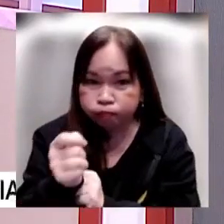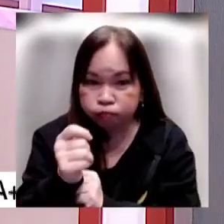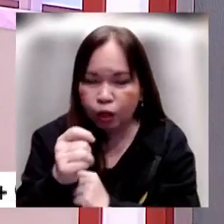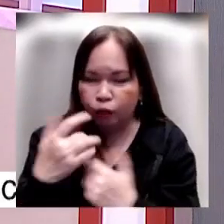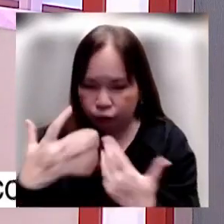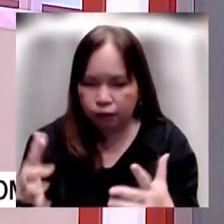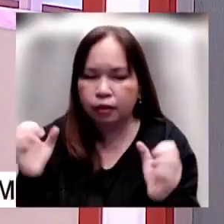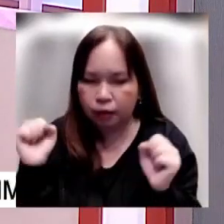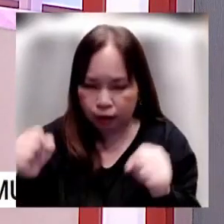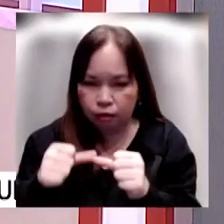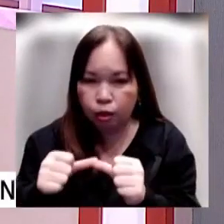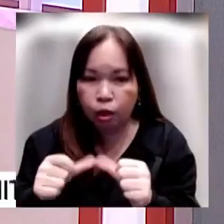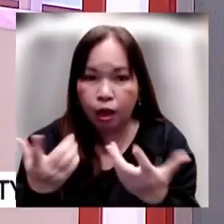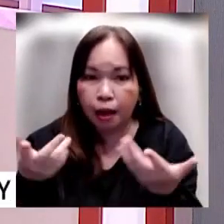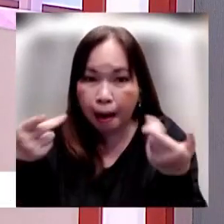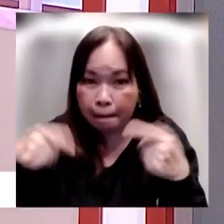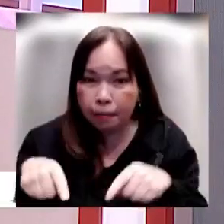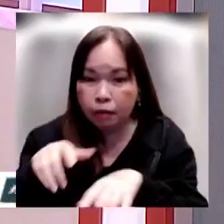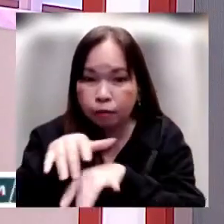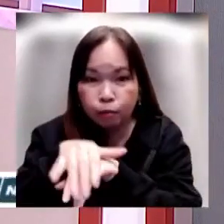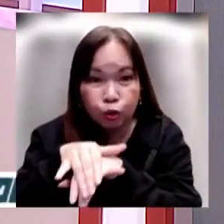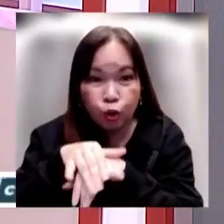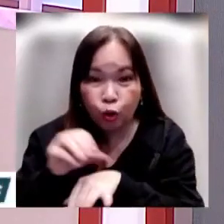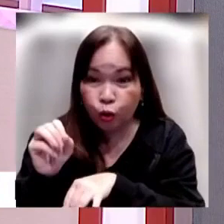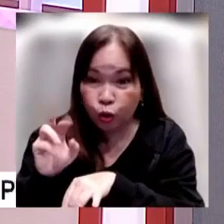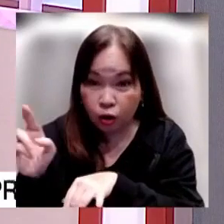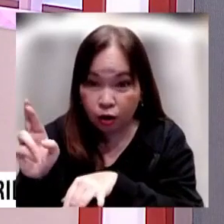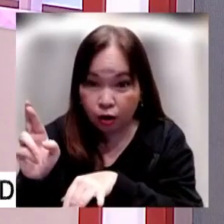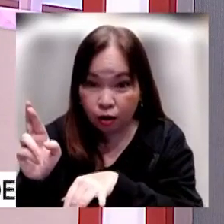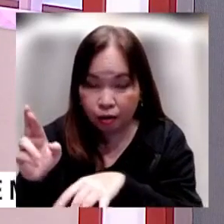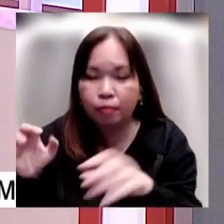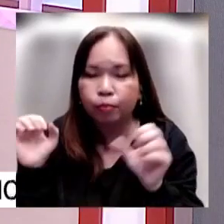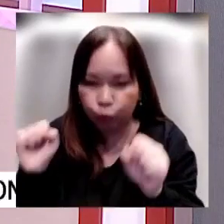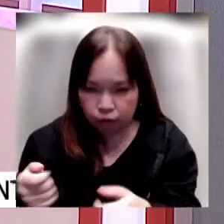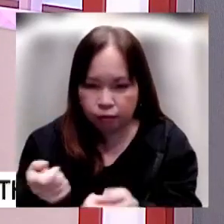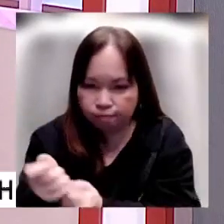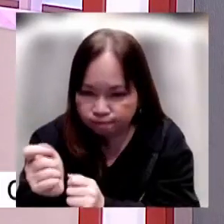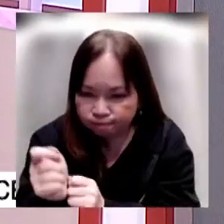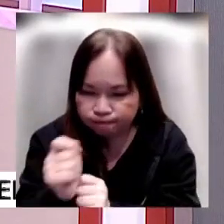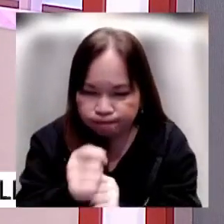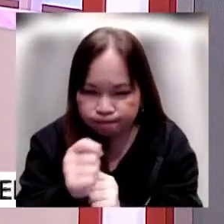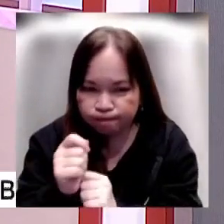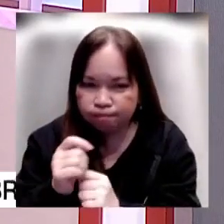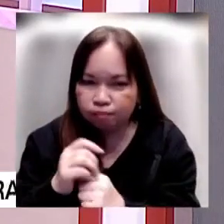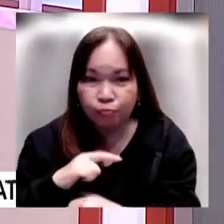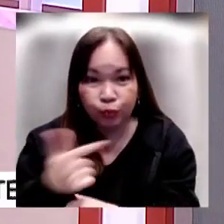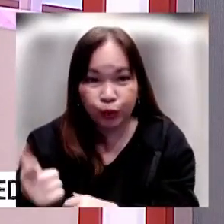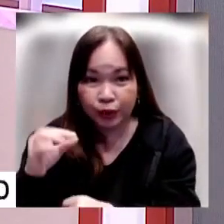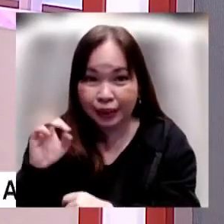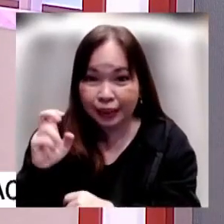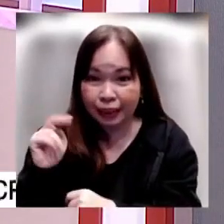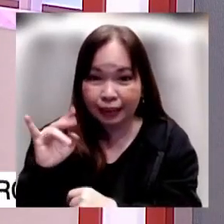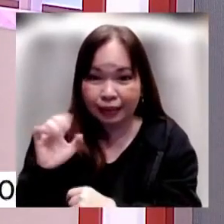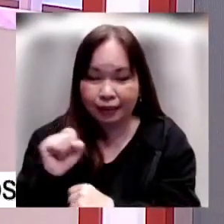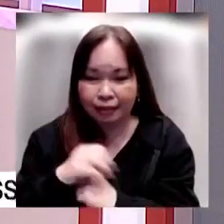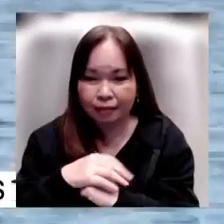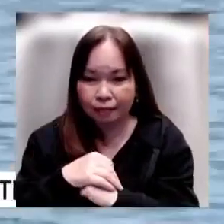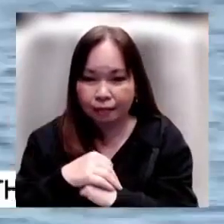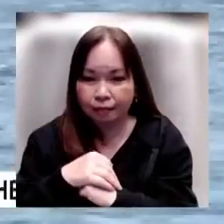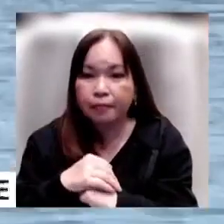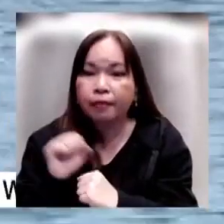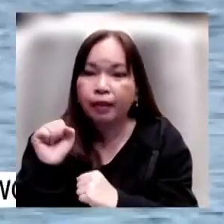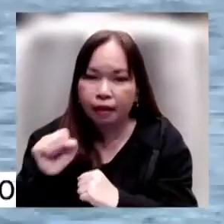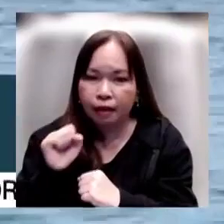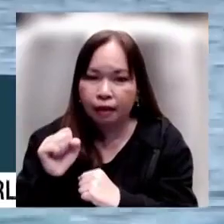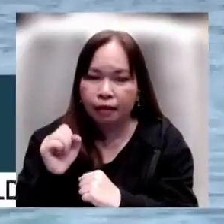oil spill in Oriental Mindoro. Dennis Tato now joins us with that story. Dennis. Yes, Carmina,